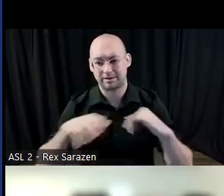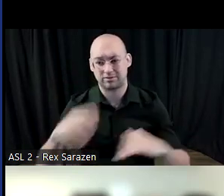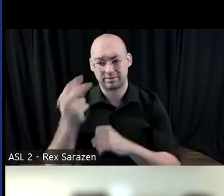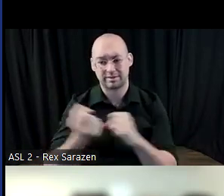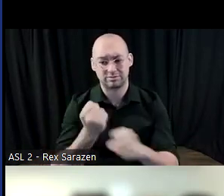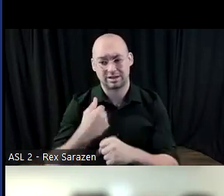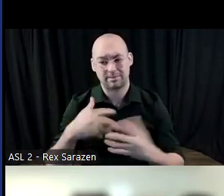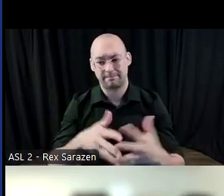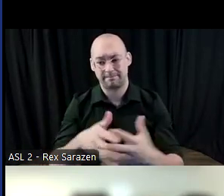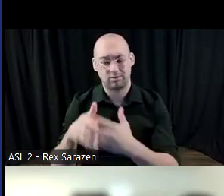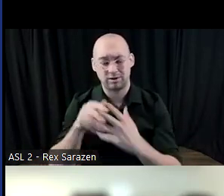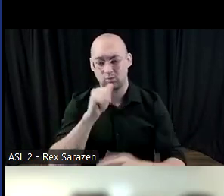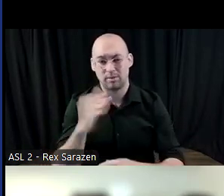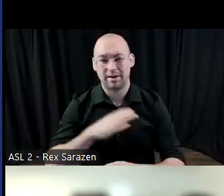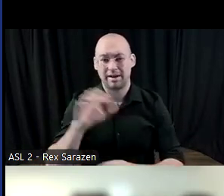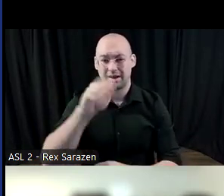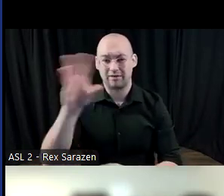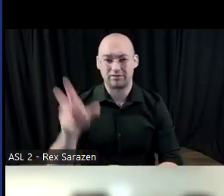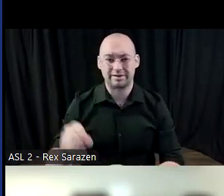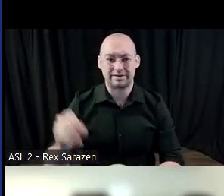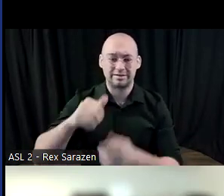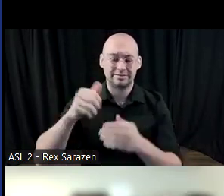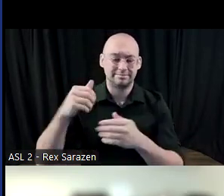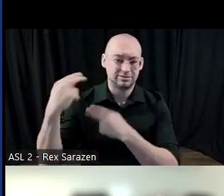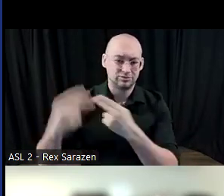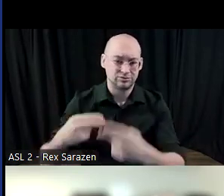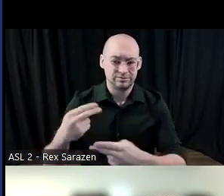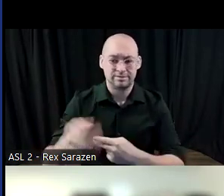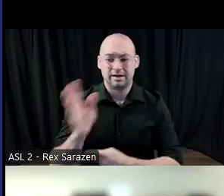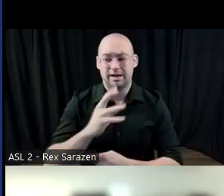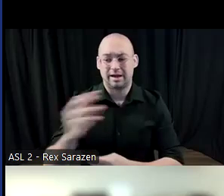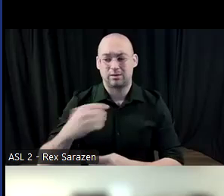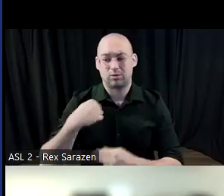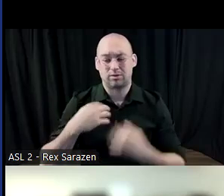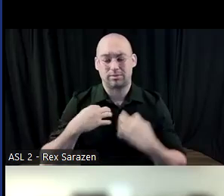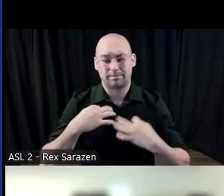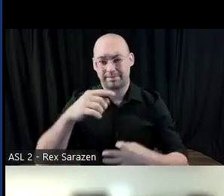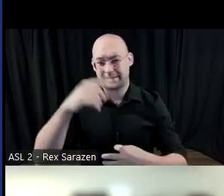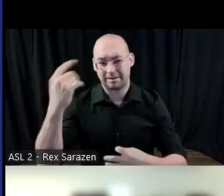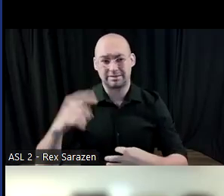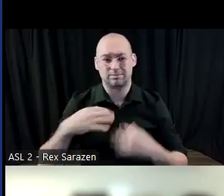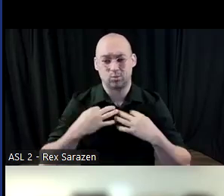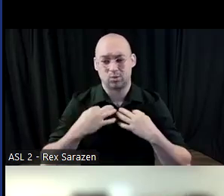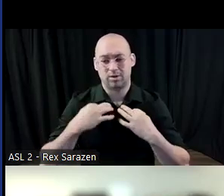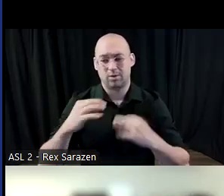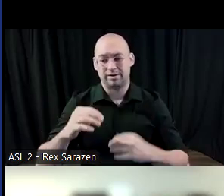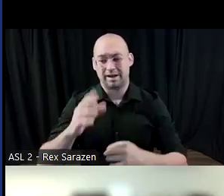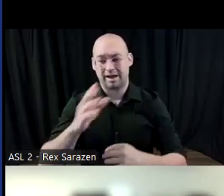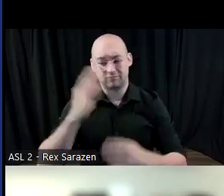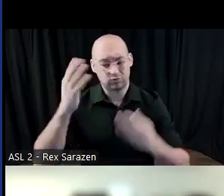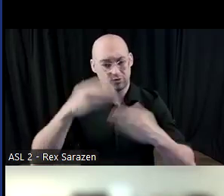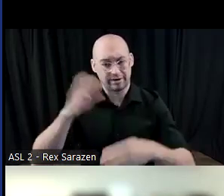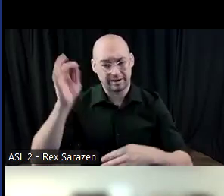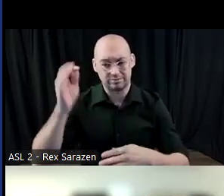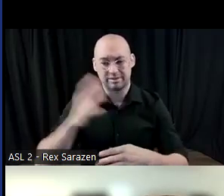of African descent with reddish-brown hair, and today I am wearing a brown and black jacket. Thank you, Hagar, for